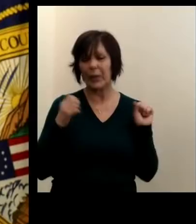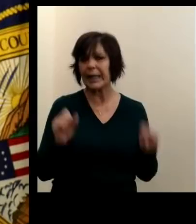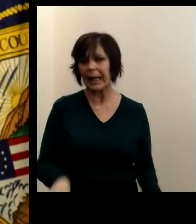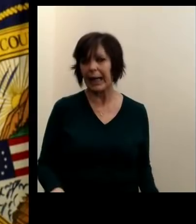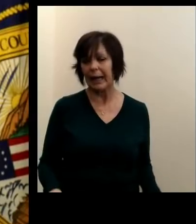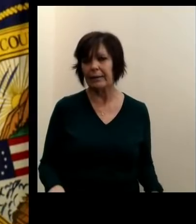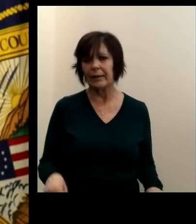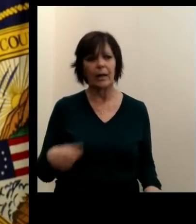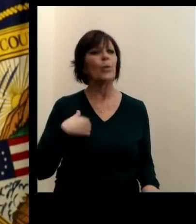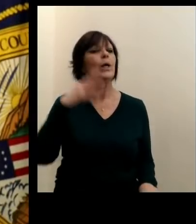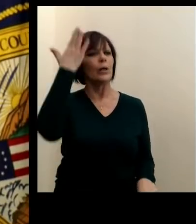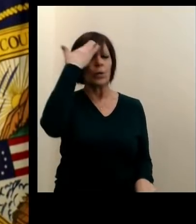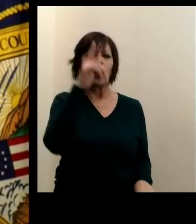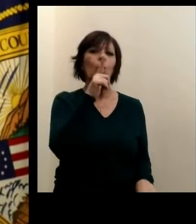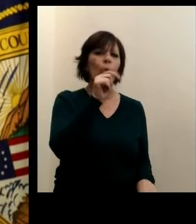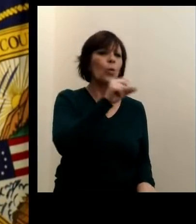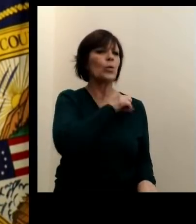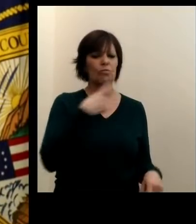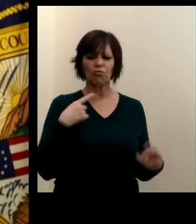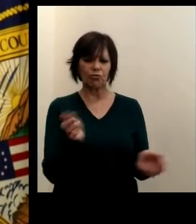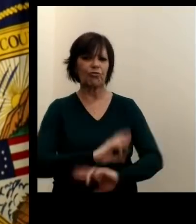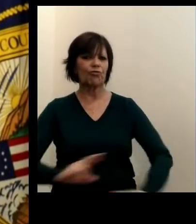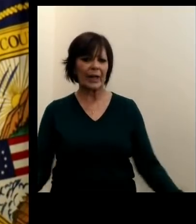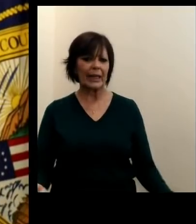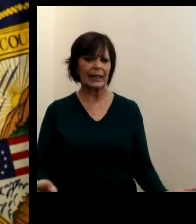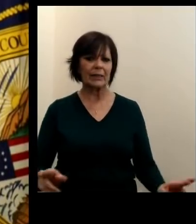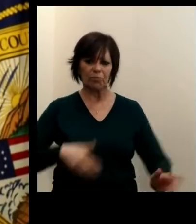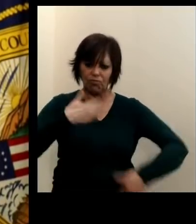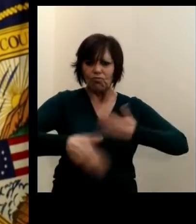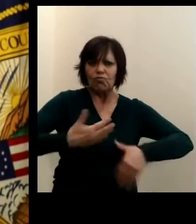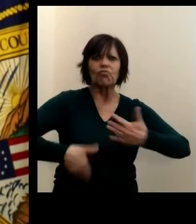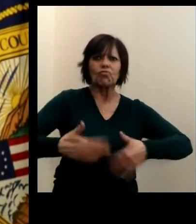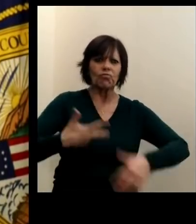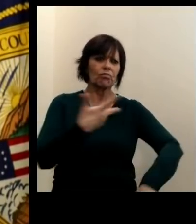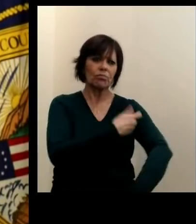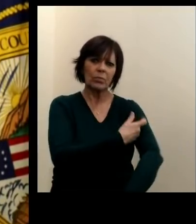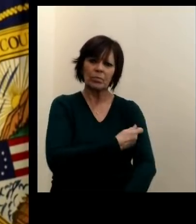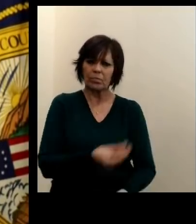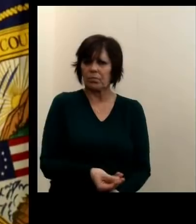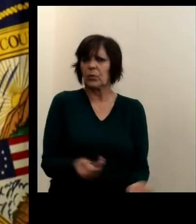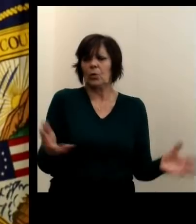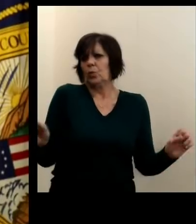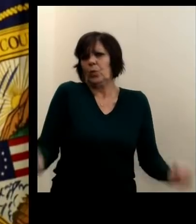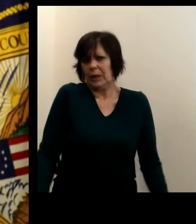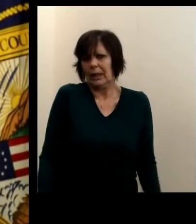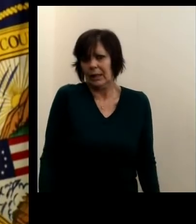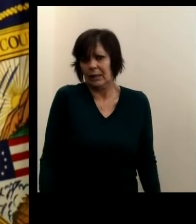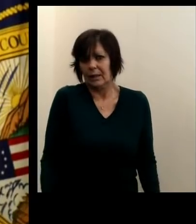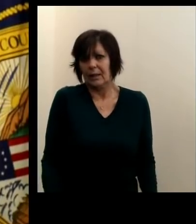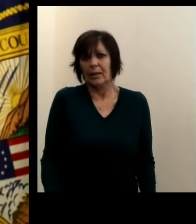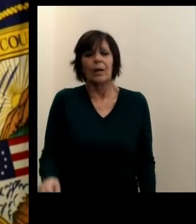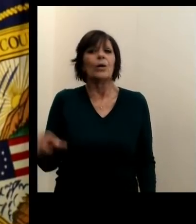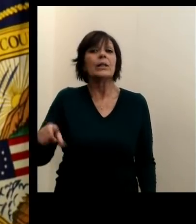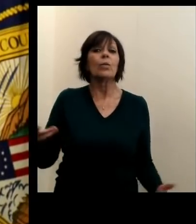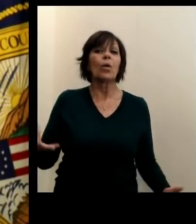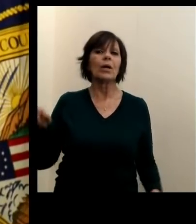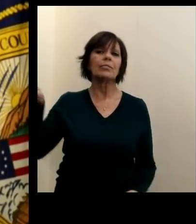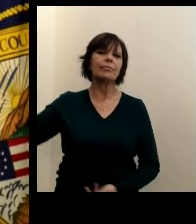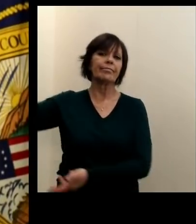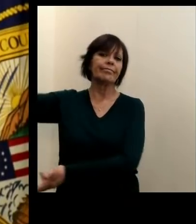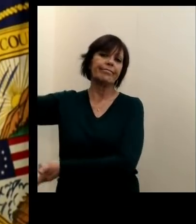staff identified. We are ready to increase our vaccine distribution capability. We just need the vaccines to